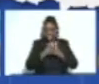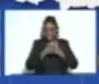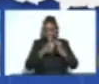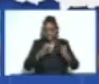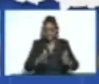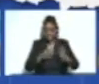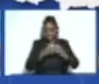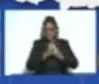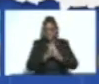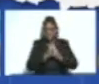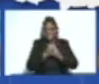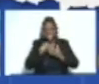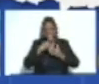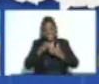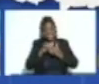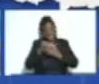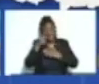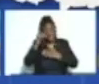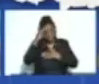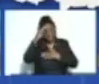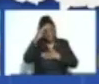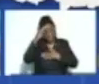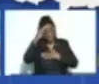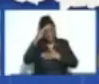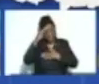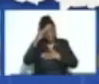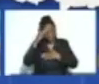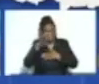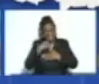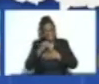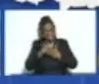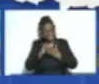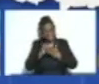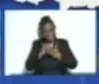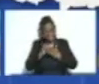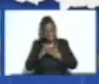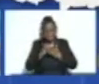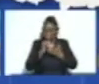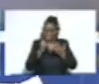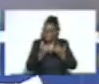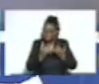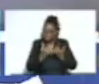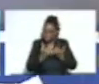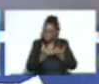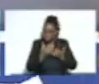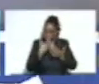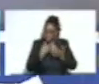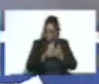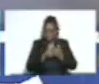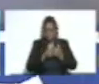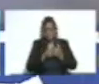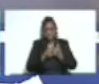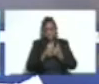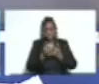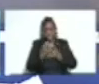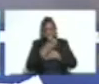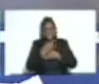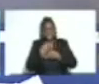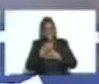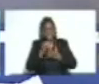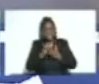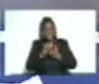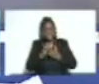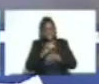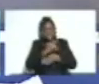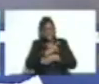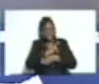Foreign Ministry that the Bahamas and the United States enjoy an enduring and unique partnership. Chargé d'Affaires Usher Pitts regrets if